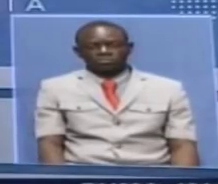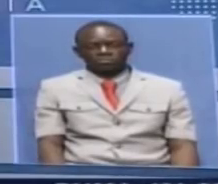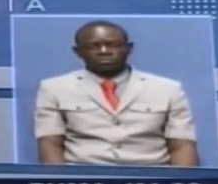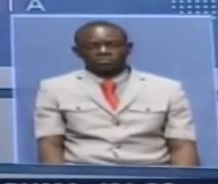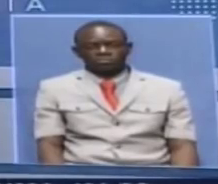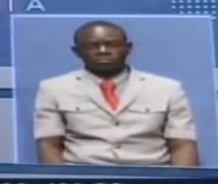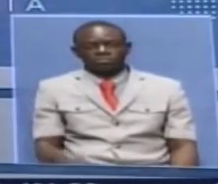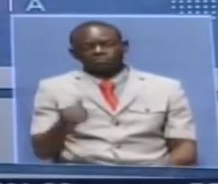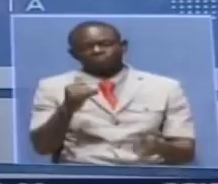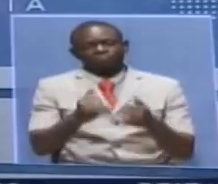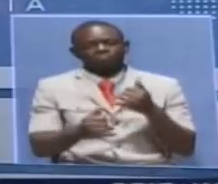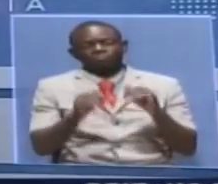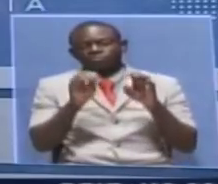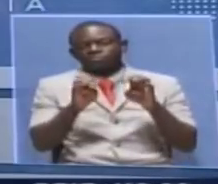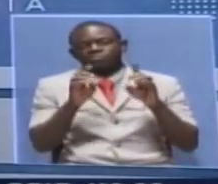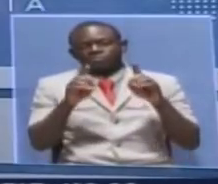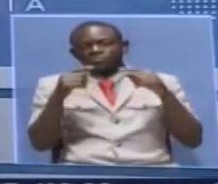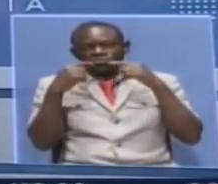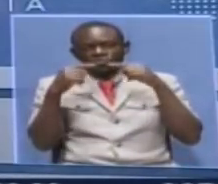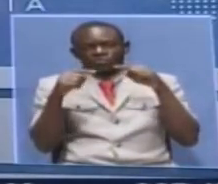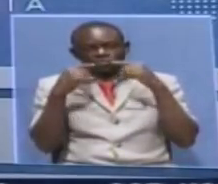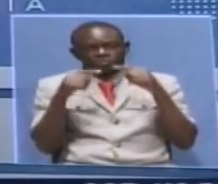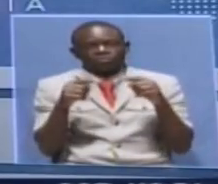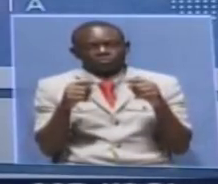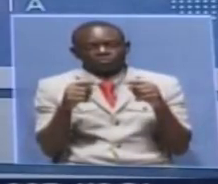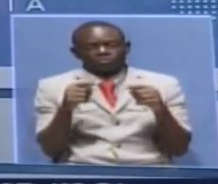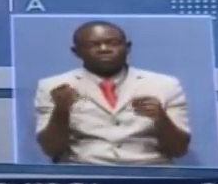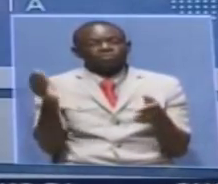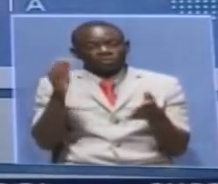Well, that's all we had for you in our education news tonight. Join us